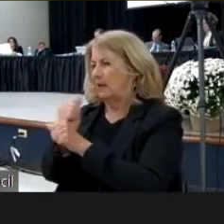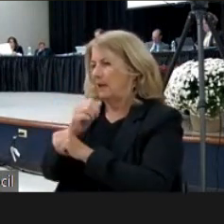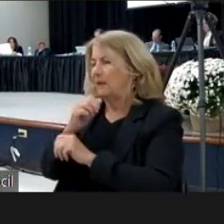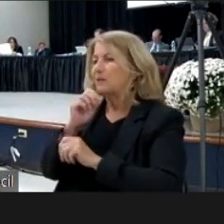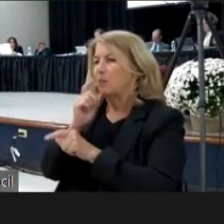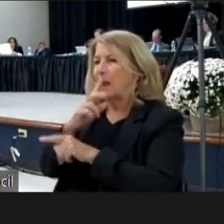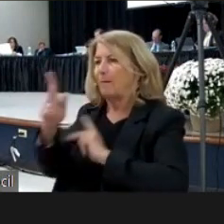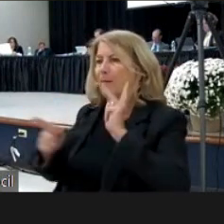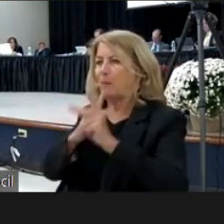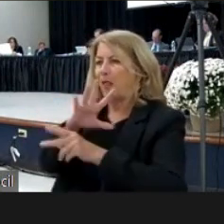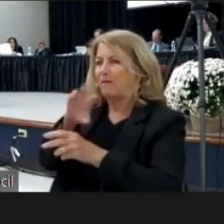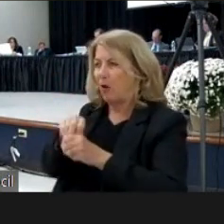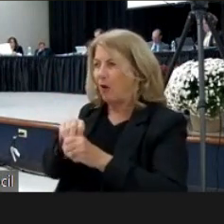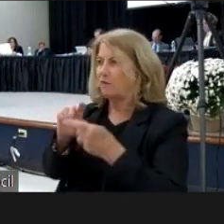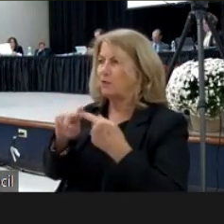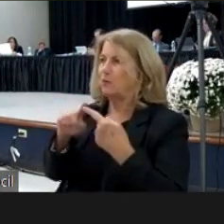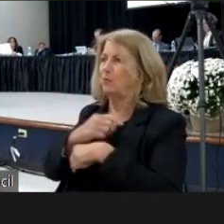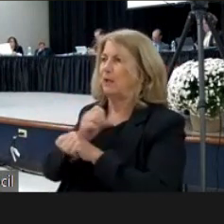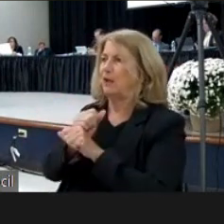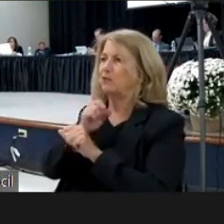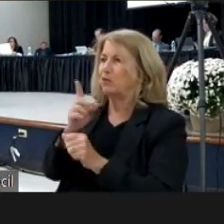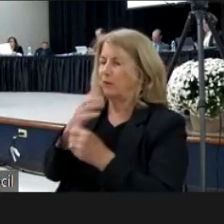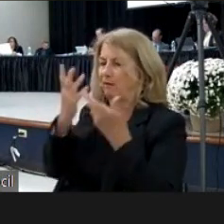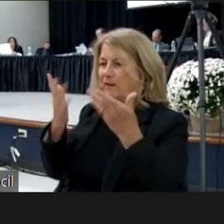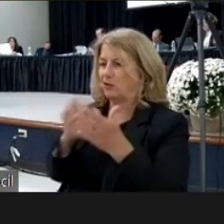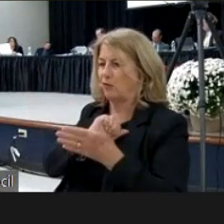finish this as best we can. So